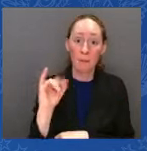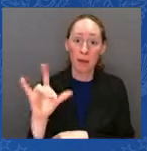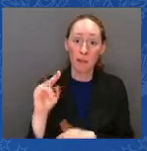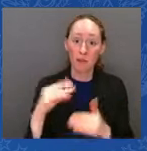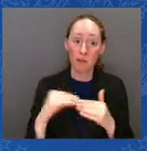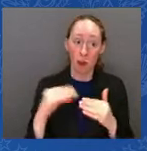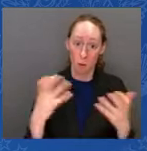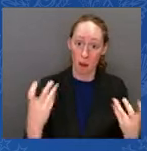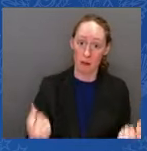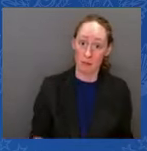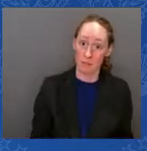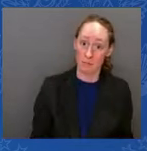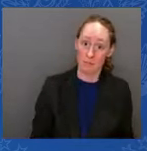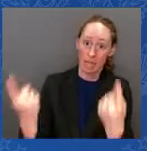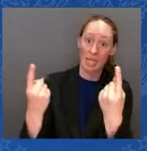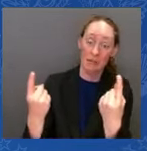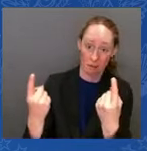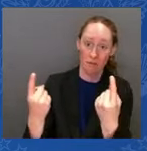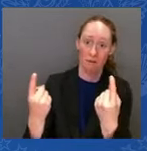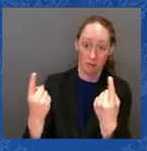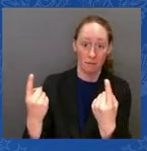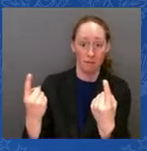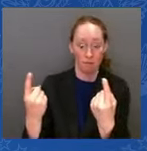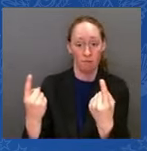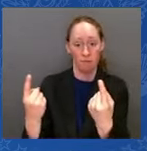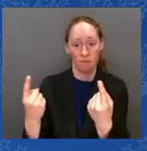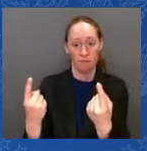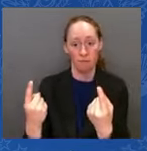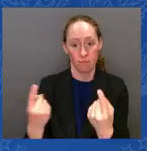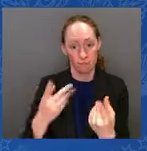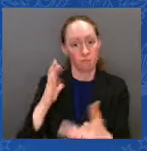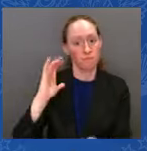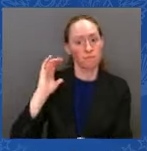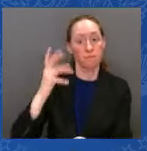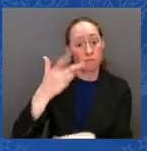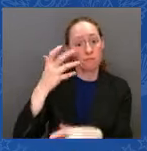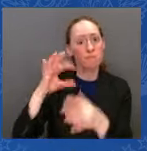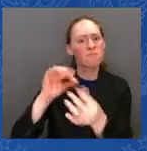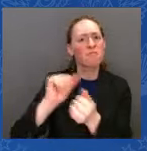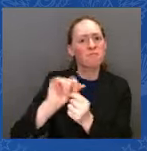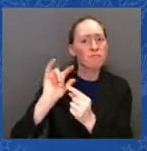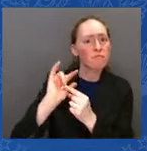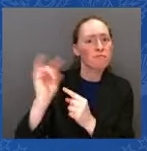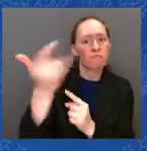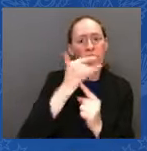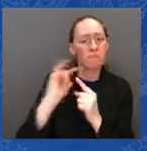decks on aircraft carriers. I don't outsource the work. There was a law back in the 30s that said,